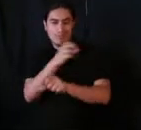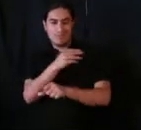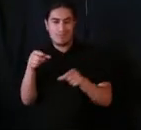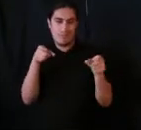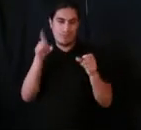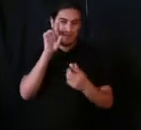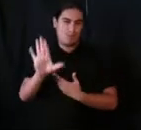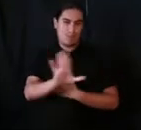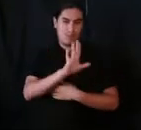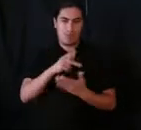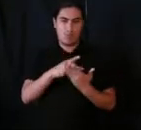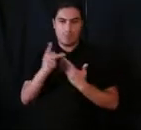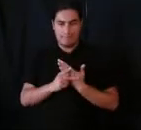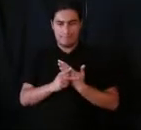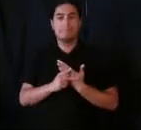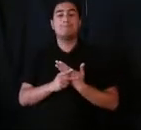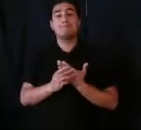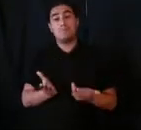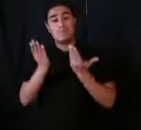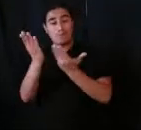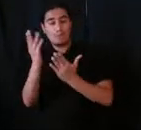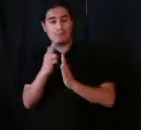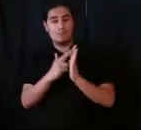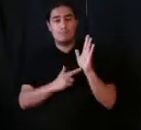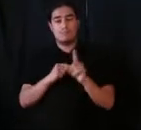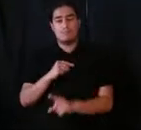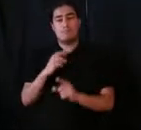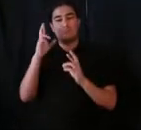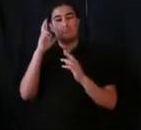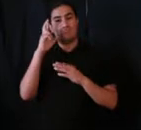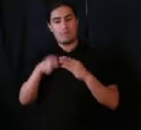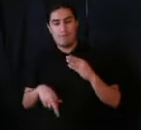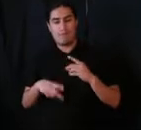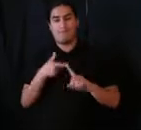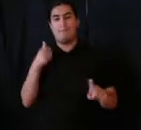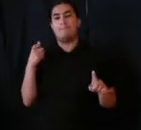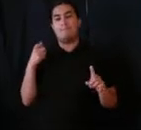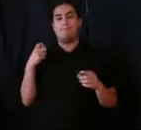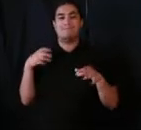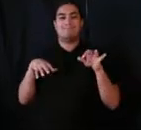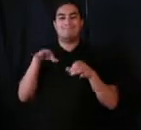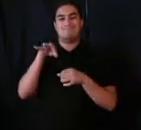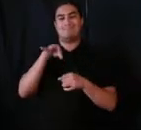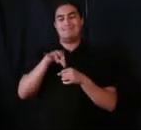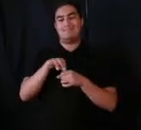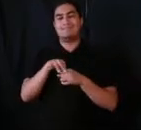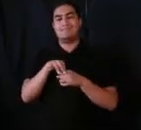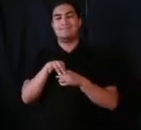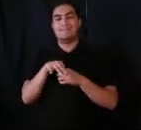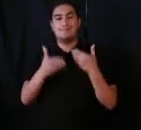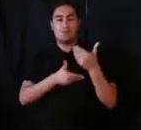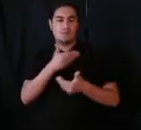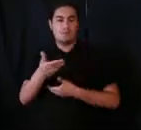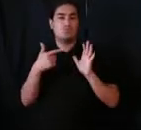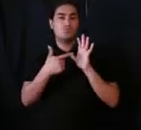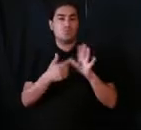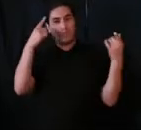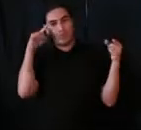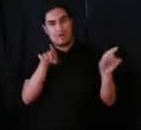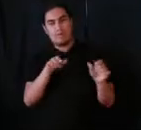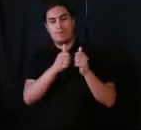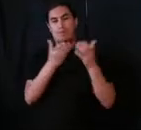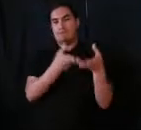of the programs the proposed guidelines are a result of a consensus-driven process meaning that these guidelines reflect agreement among